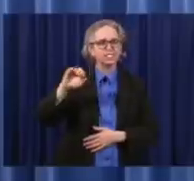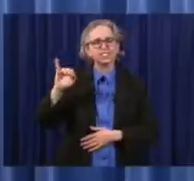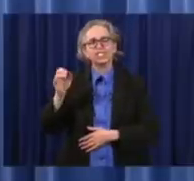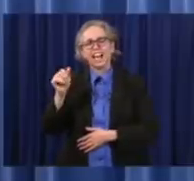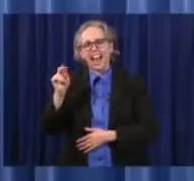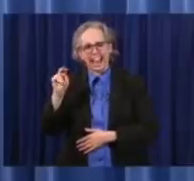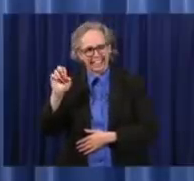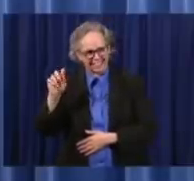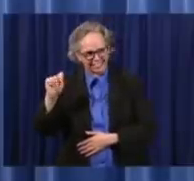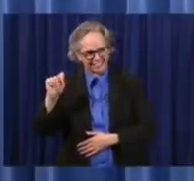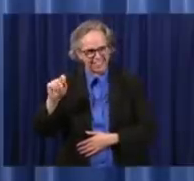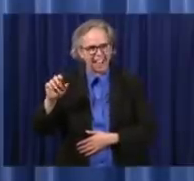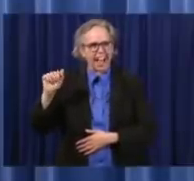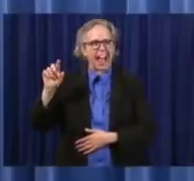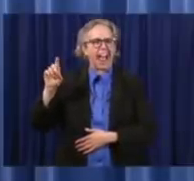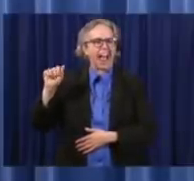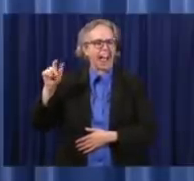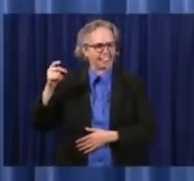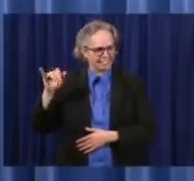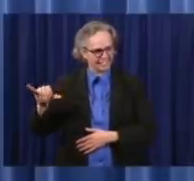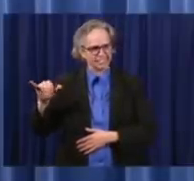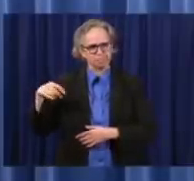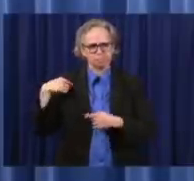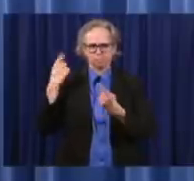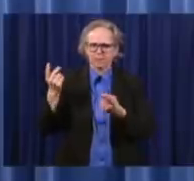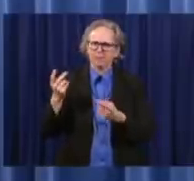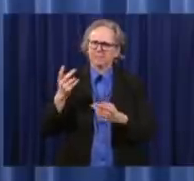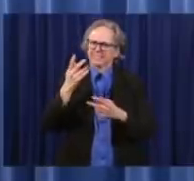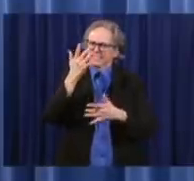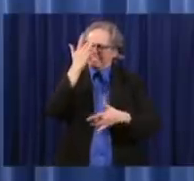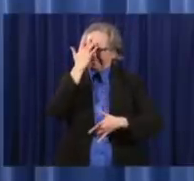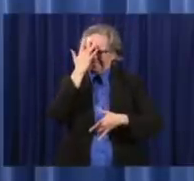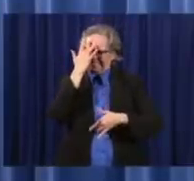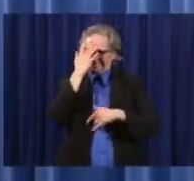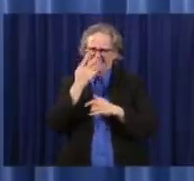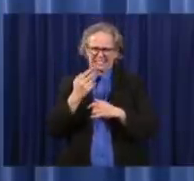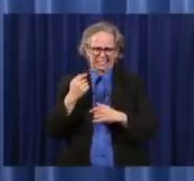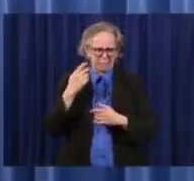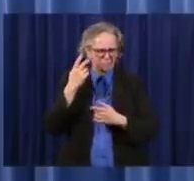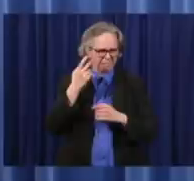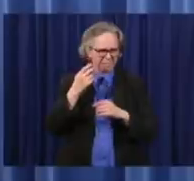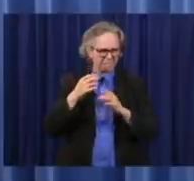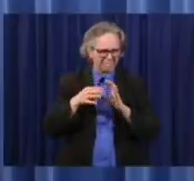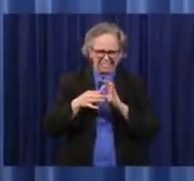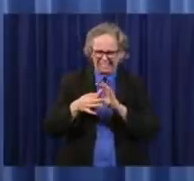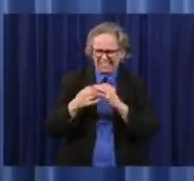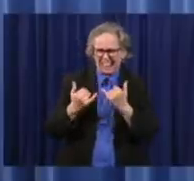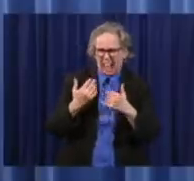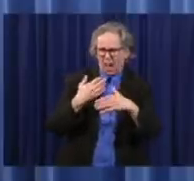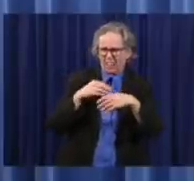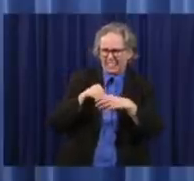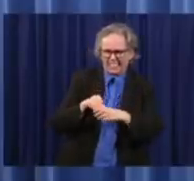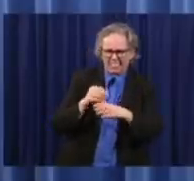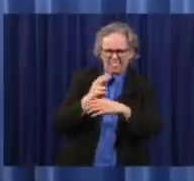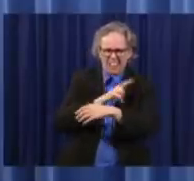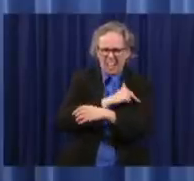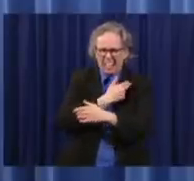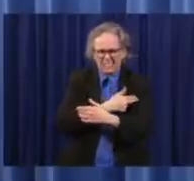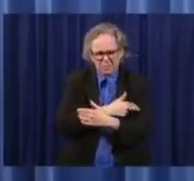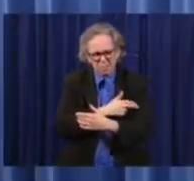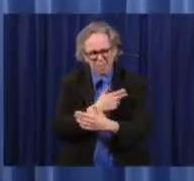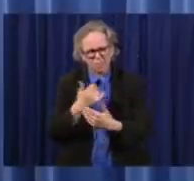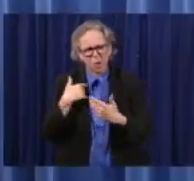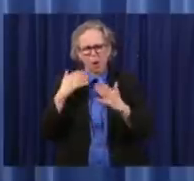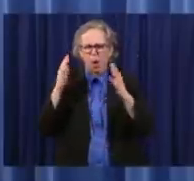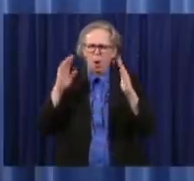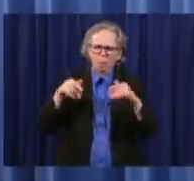They've both been ill. I believe they're both in the hospital. We just want to wish you guys all the best,